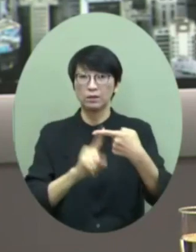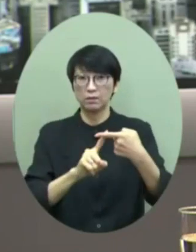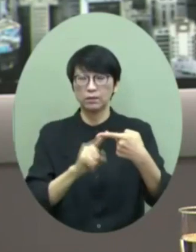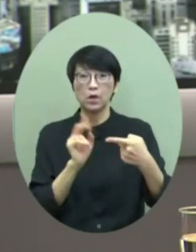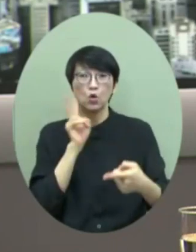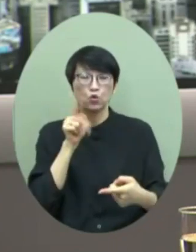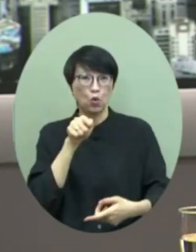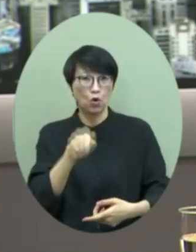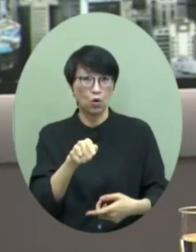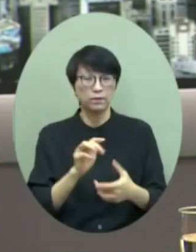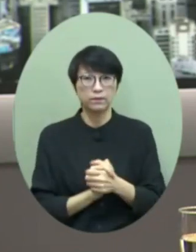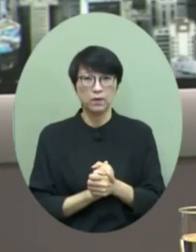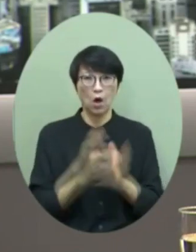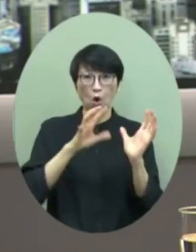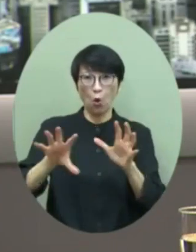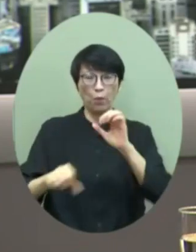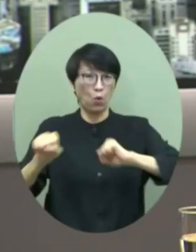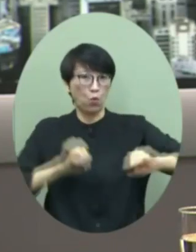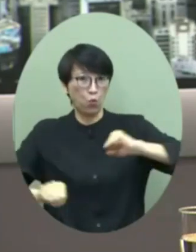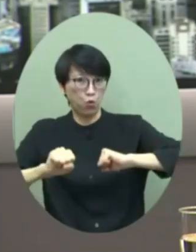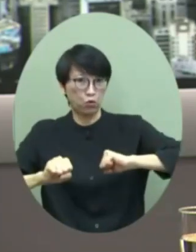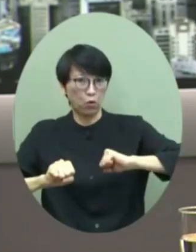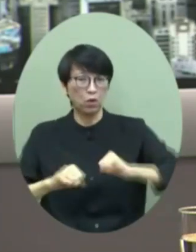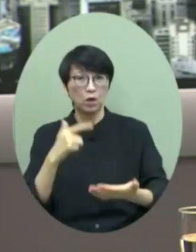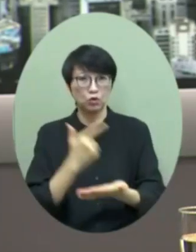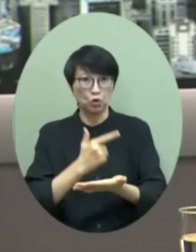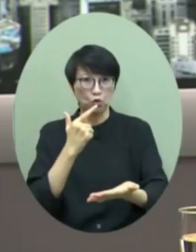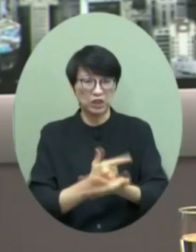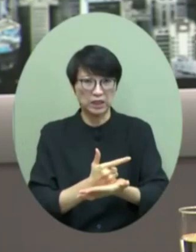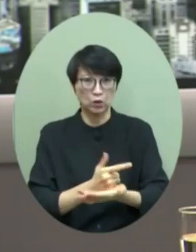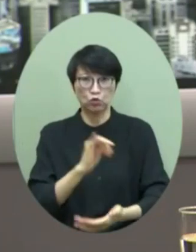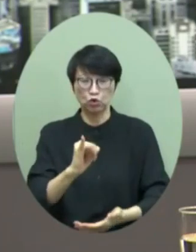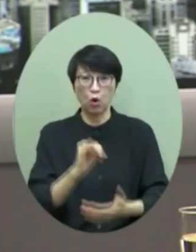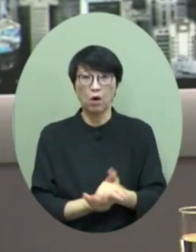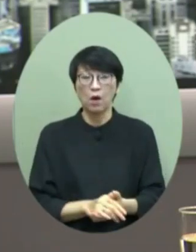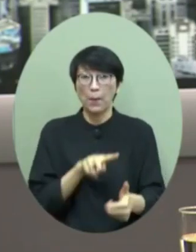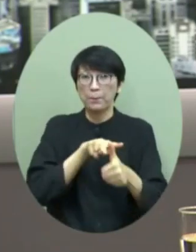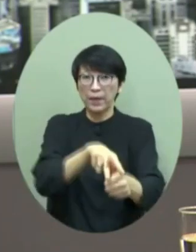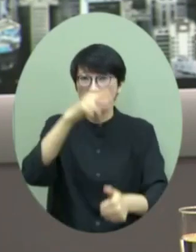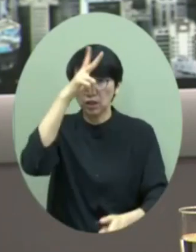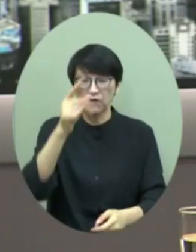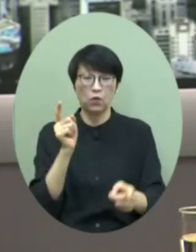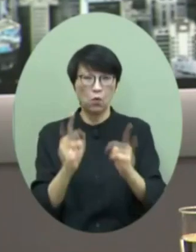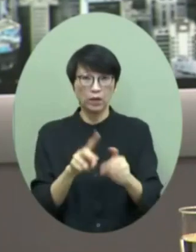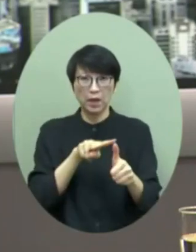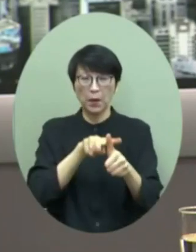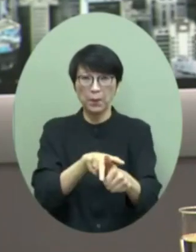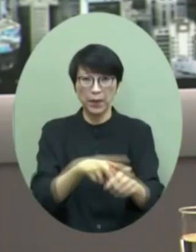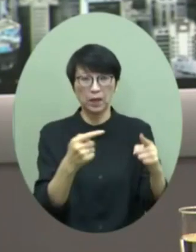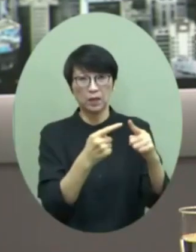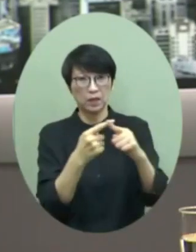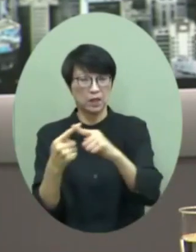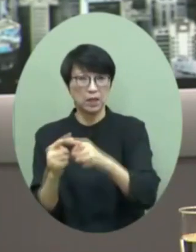will definitely be an imprisonment sentence. That is, primary offences in relation to terrorist